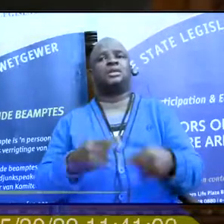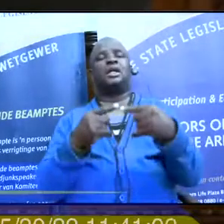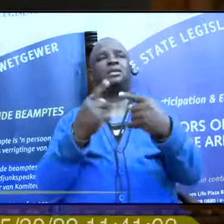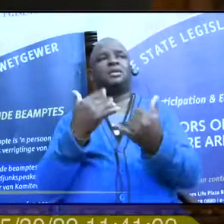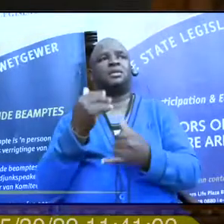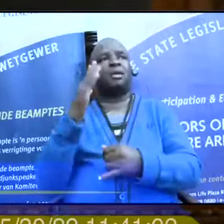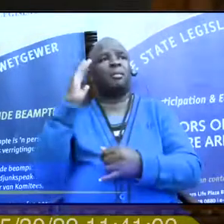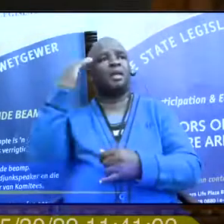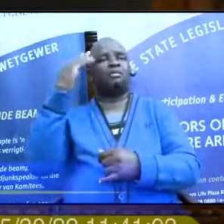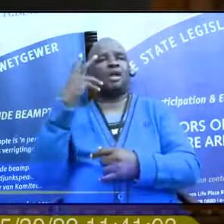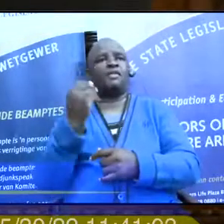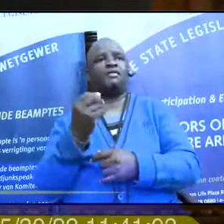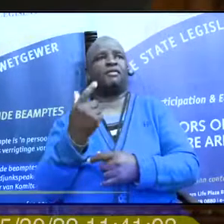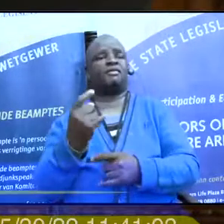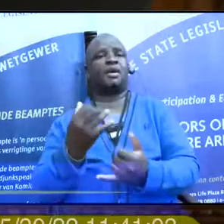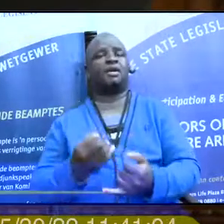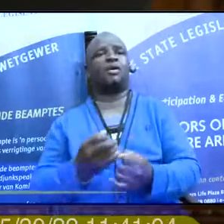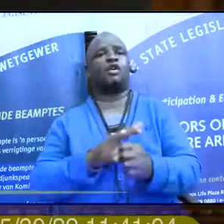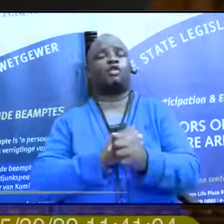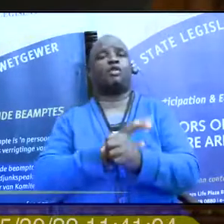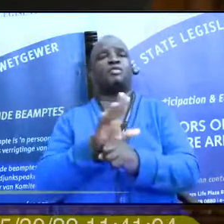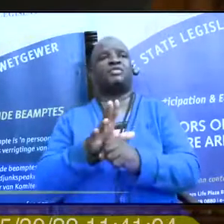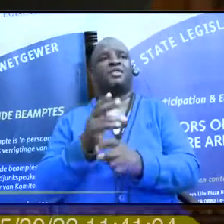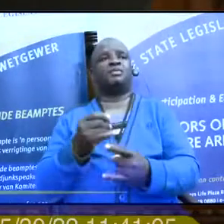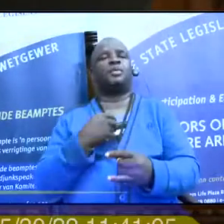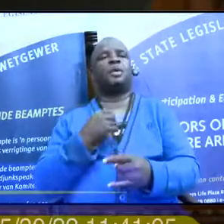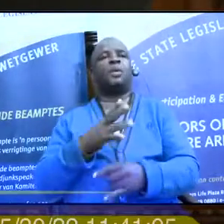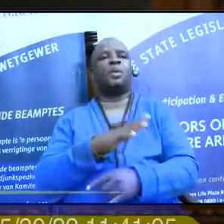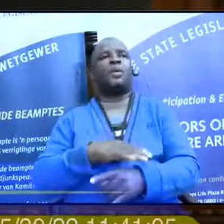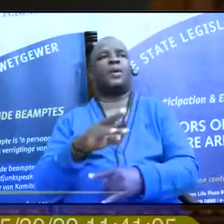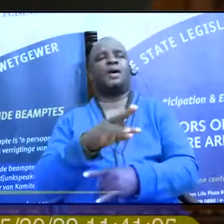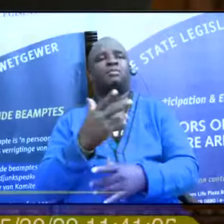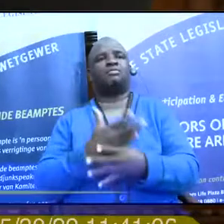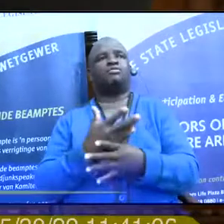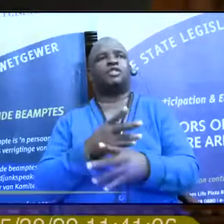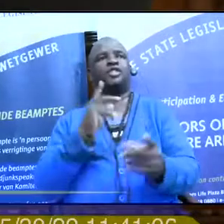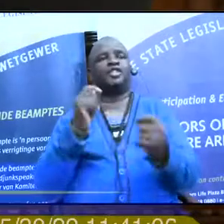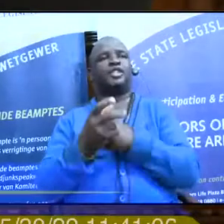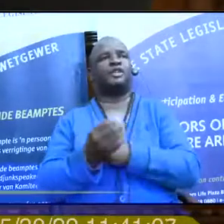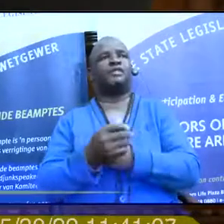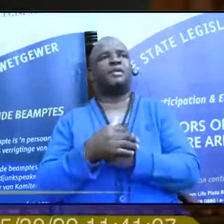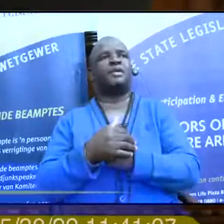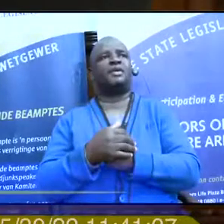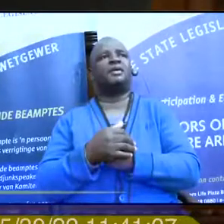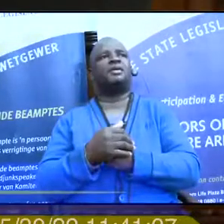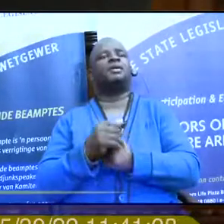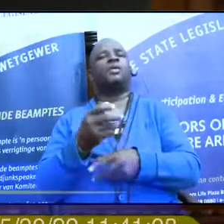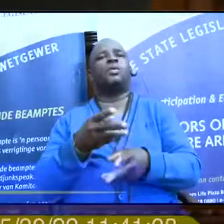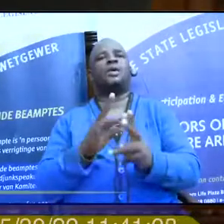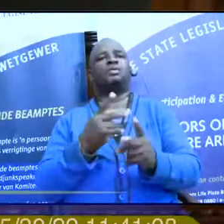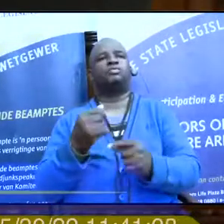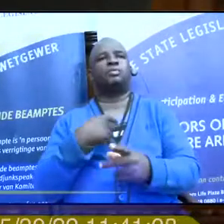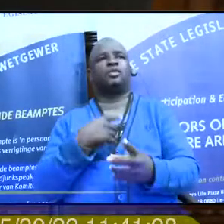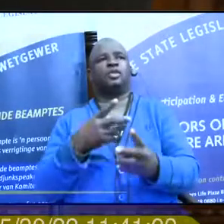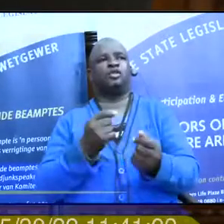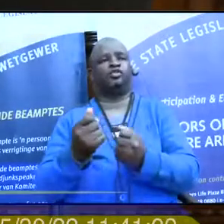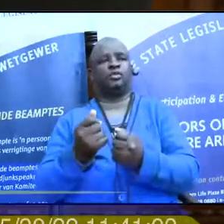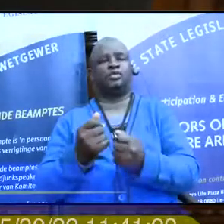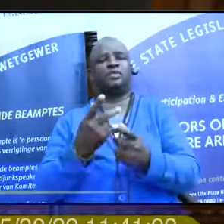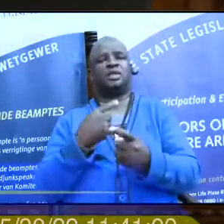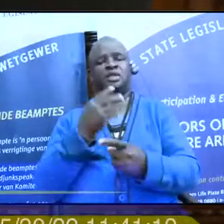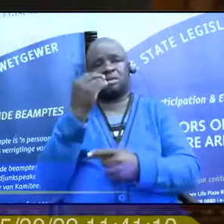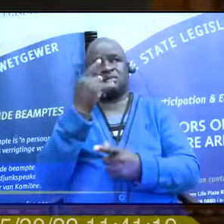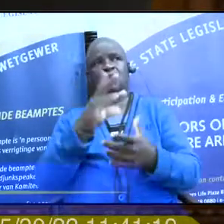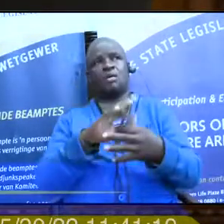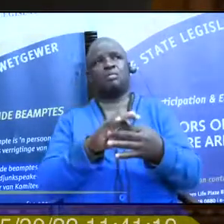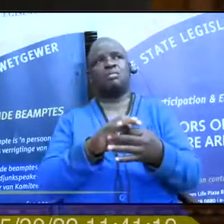at the moment we know with the pandemic the change of the work environment has stepped in the money in which we handle our households those are all